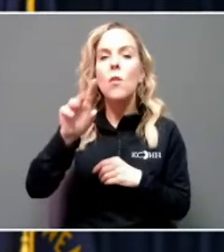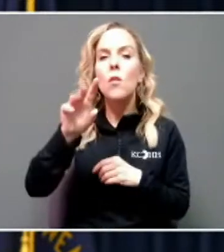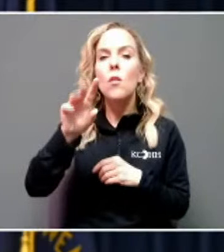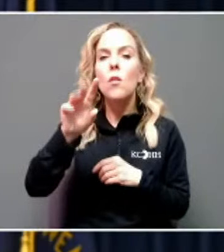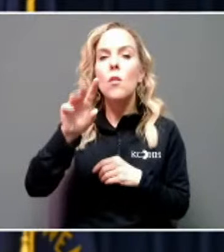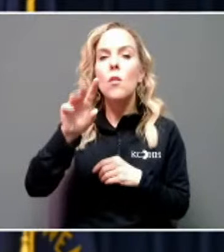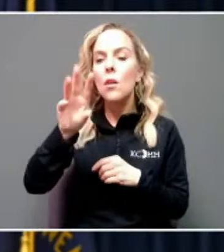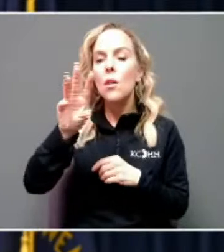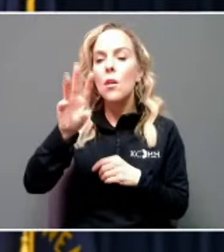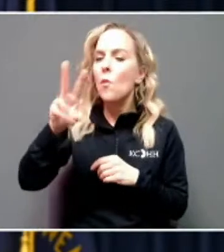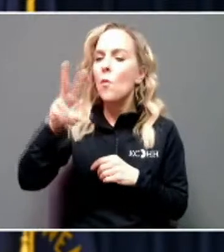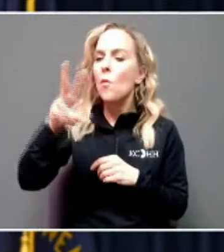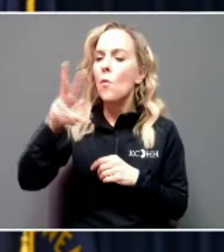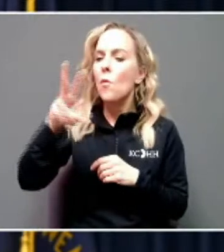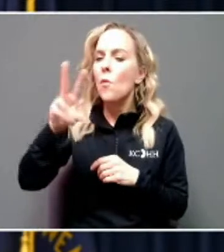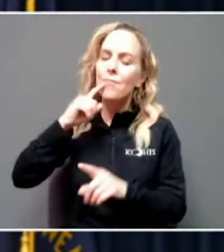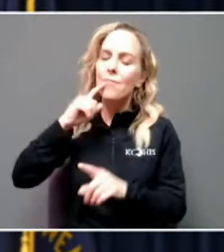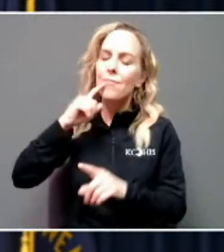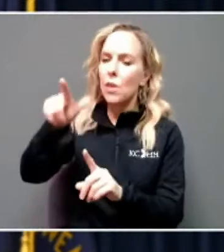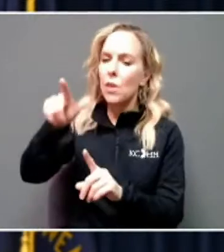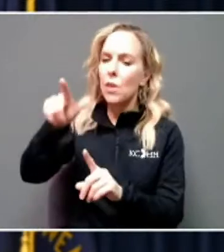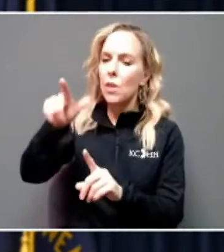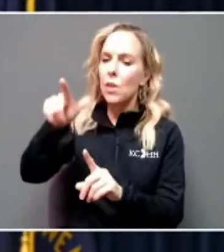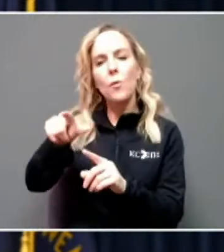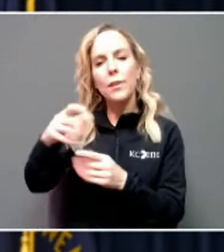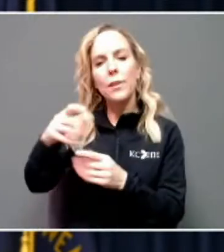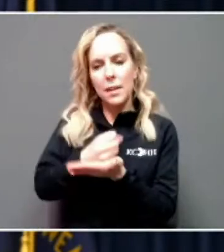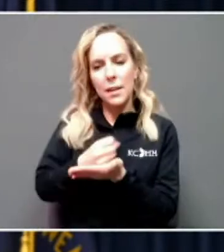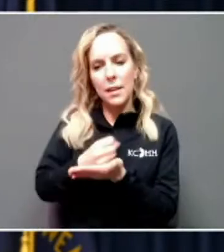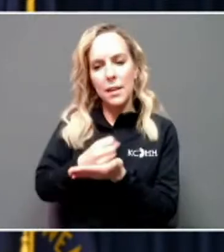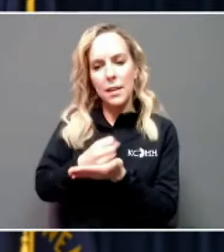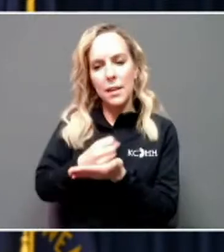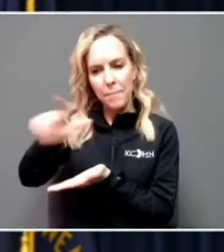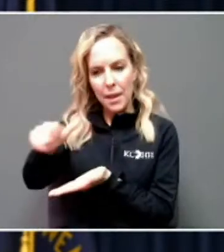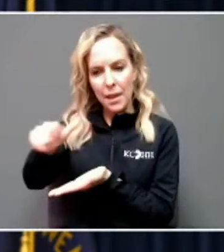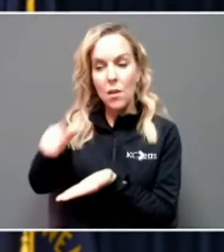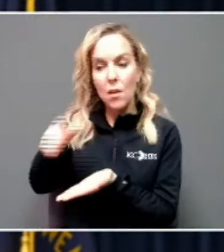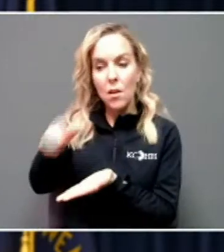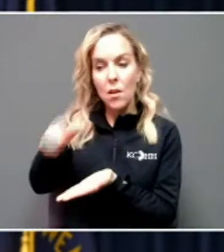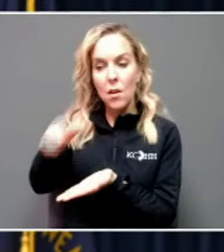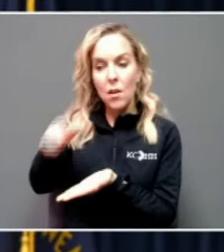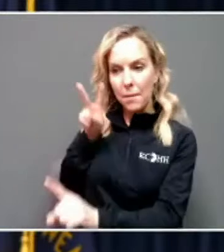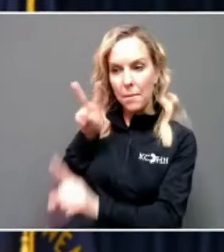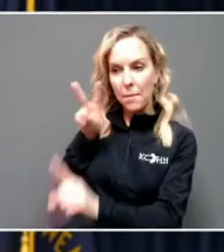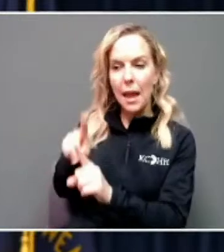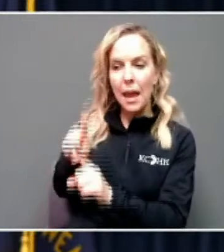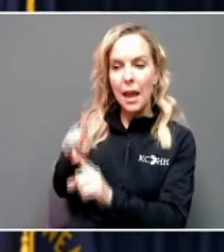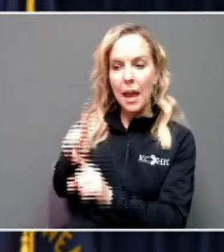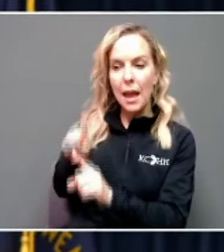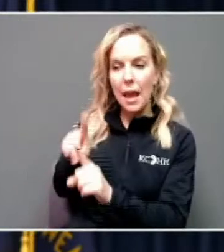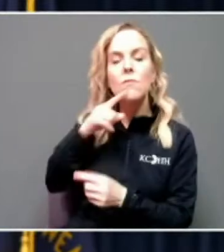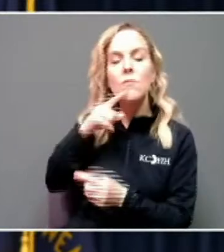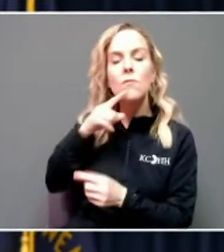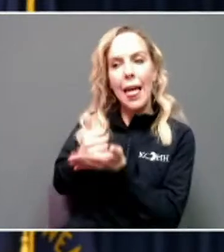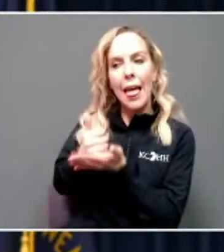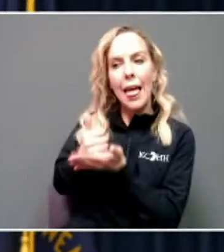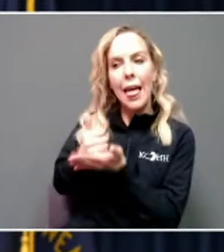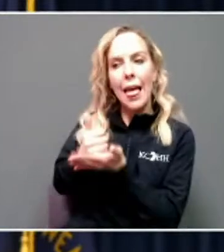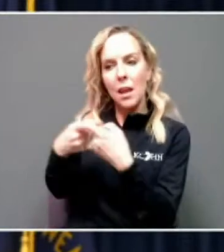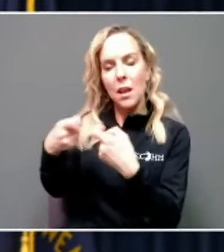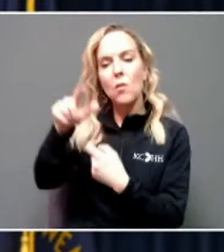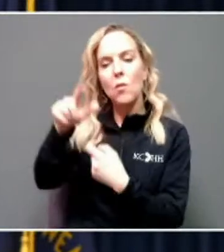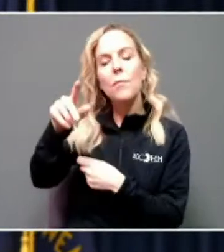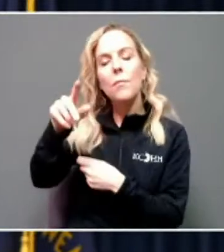bipartisan infrastructure bill. Residents interested in applying for help for paying heating and cooling bills can call the Kentucky